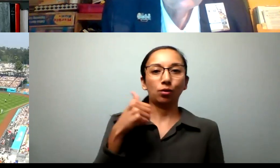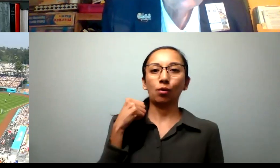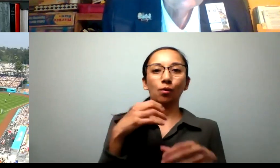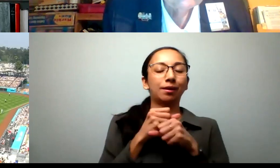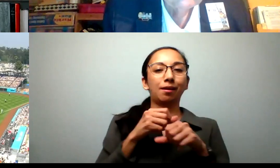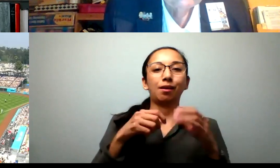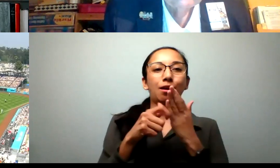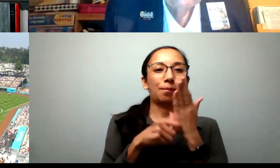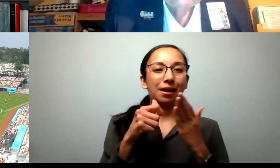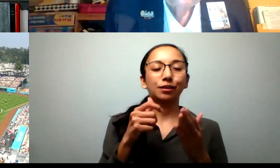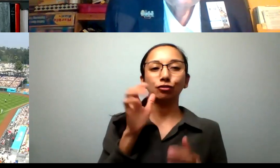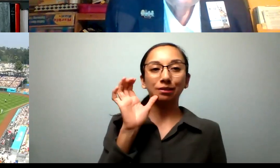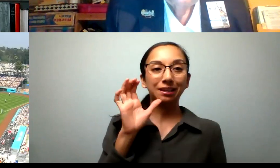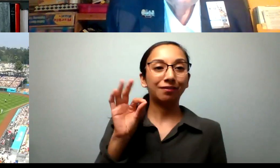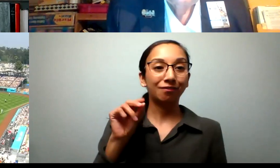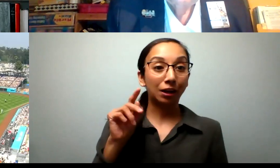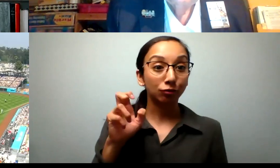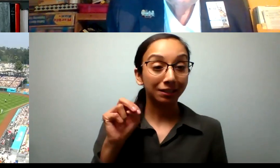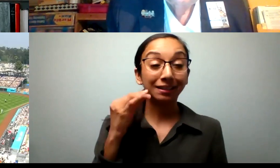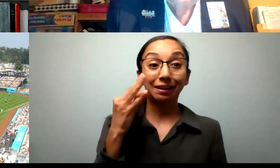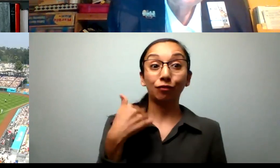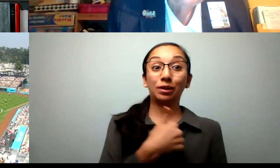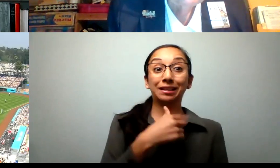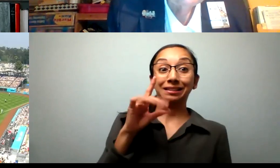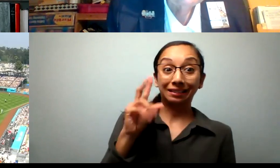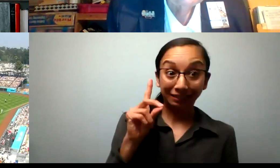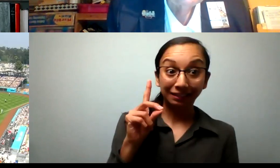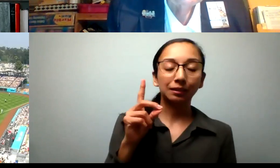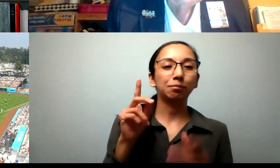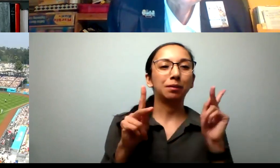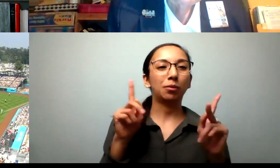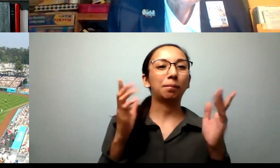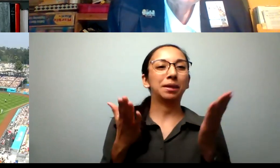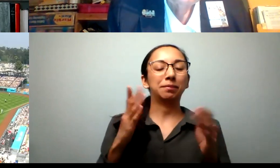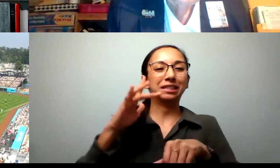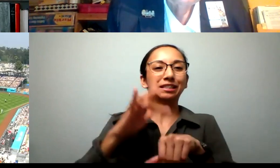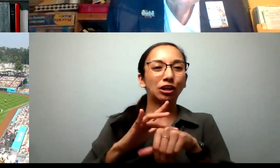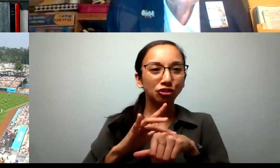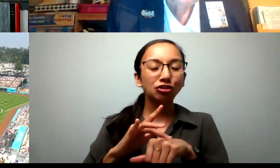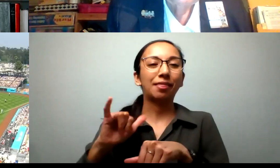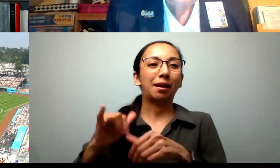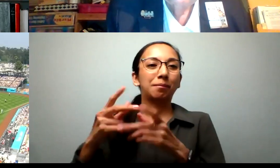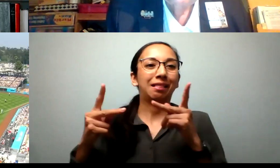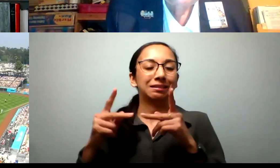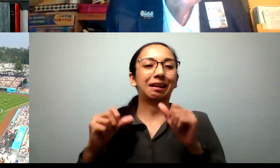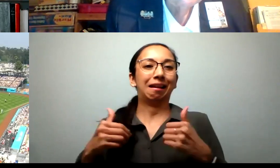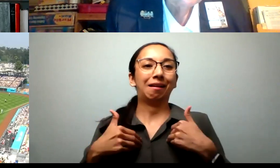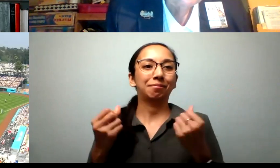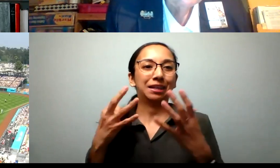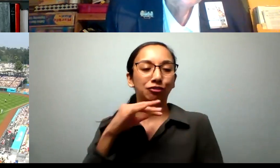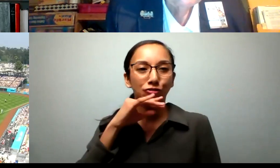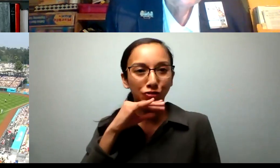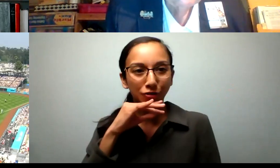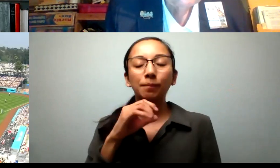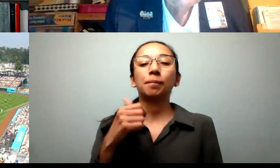fountains because even if we did, people might be touching the sides and it's a place that collects germs. So instead, as I mentioned earlier, we're going to